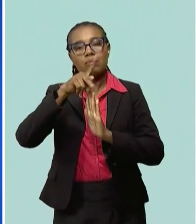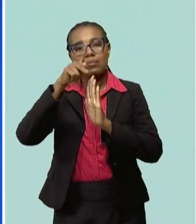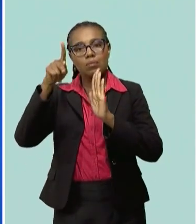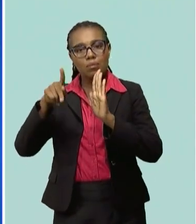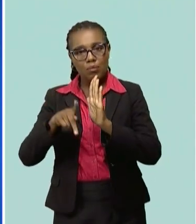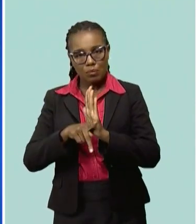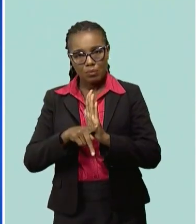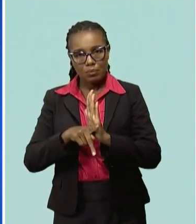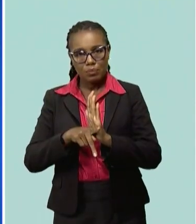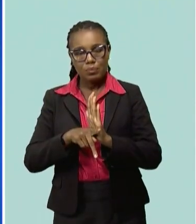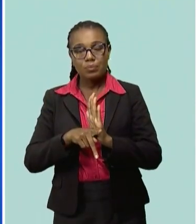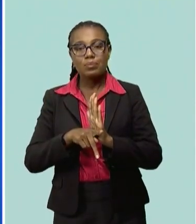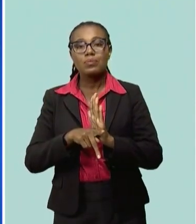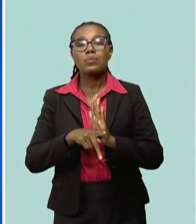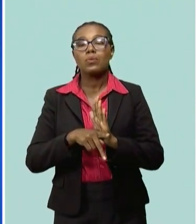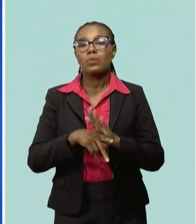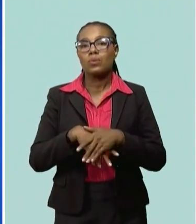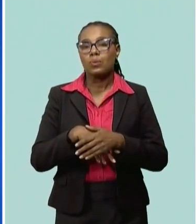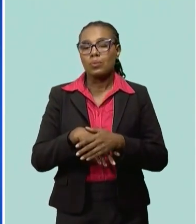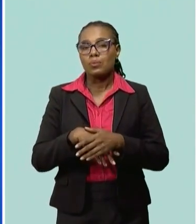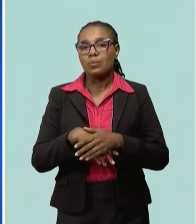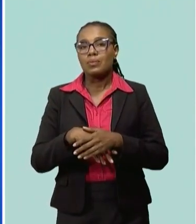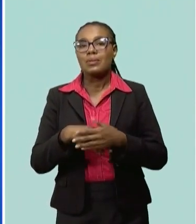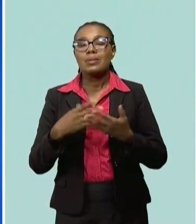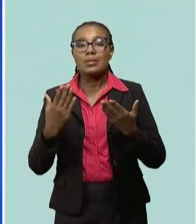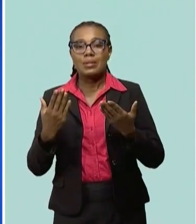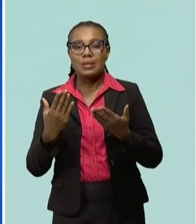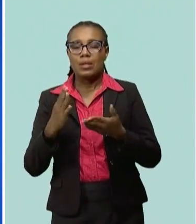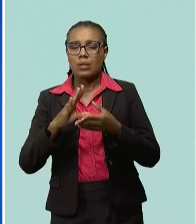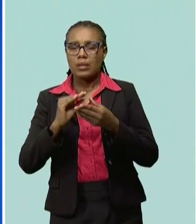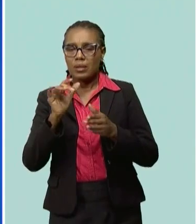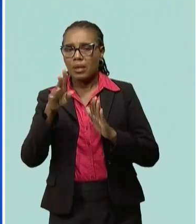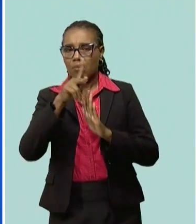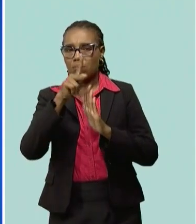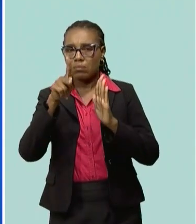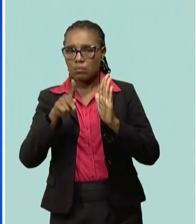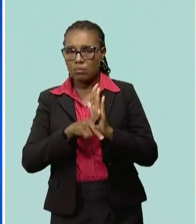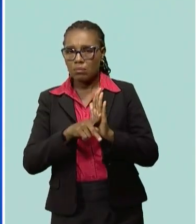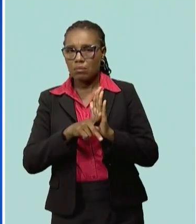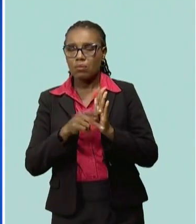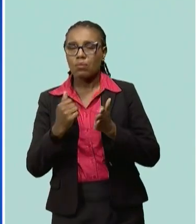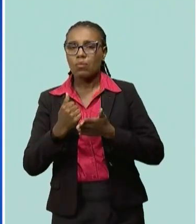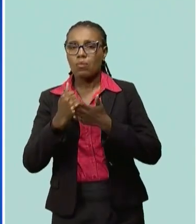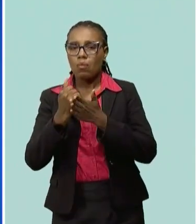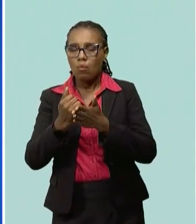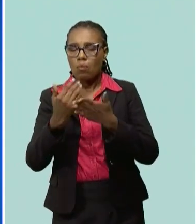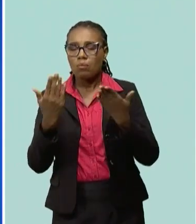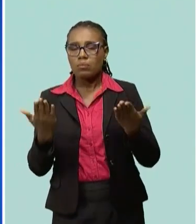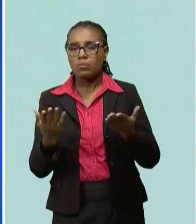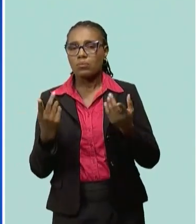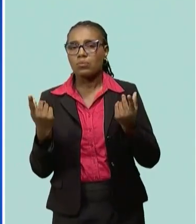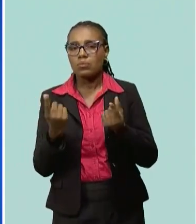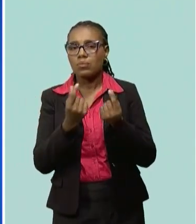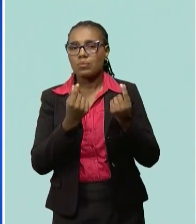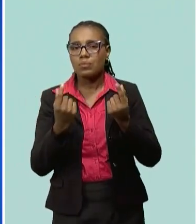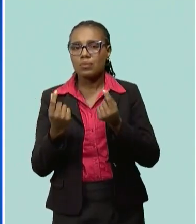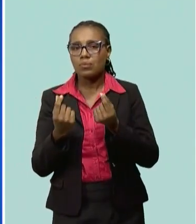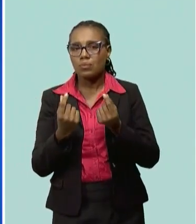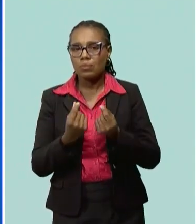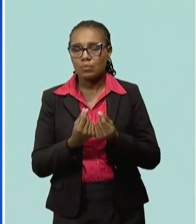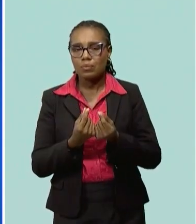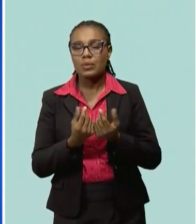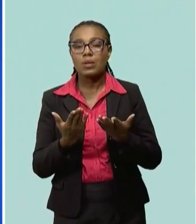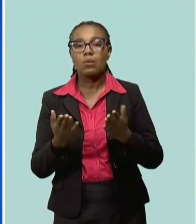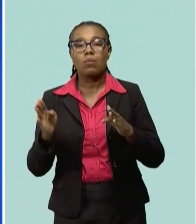very soon, if you know the Prime Minister, that will see, hopefully at the bachelor's level, a full